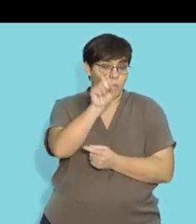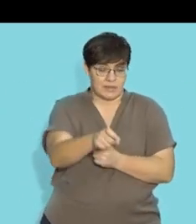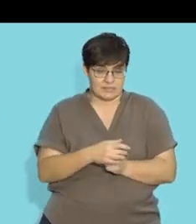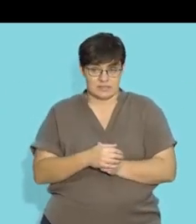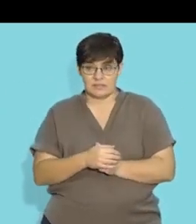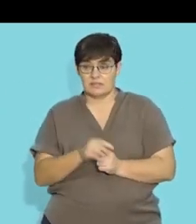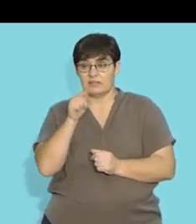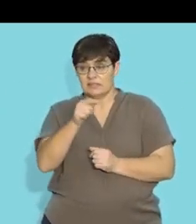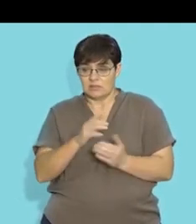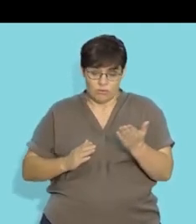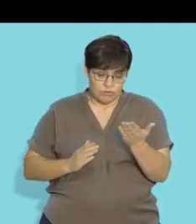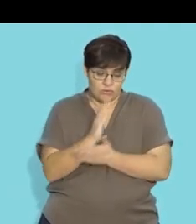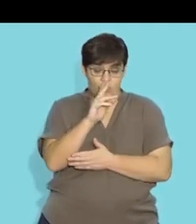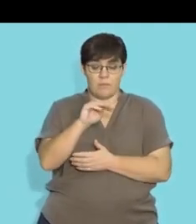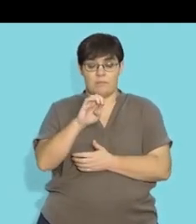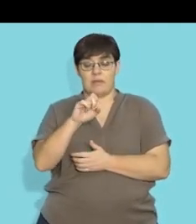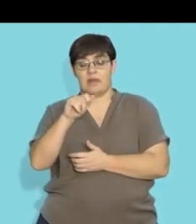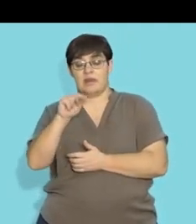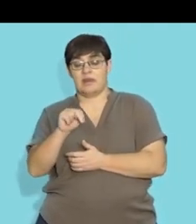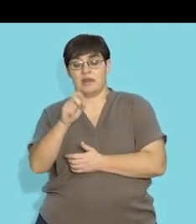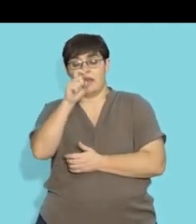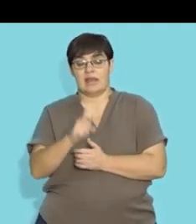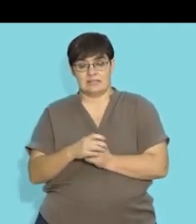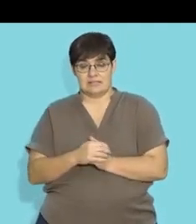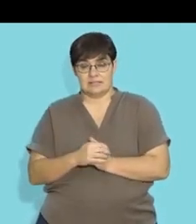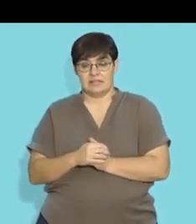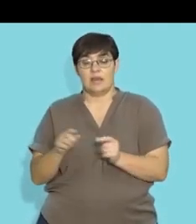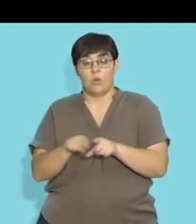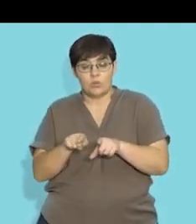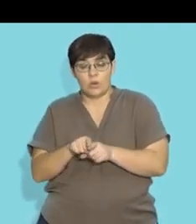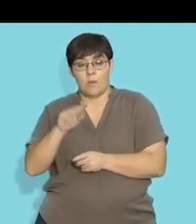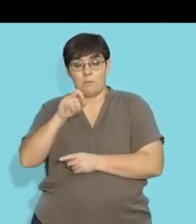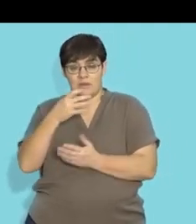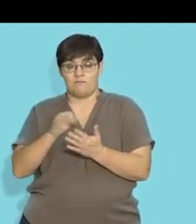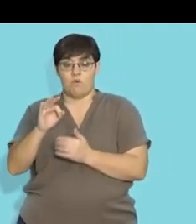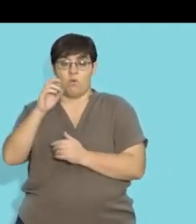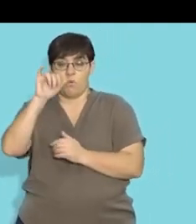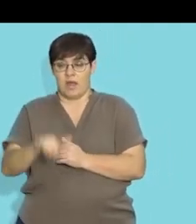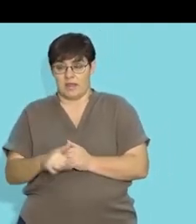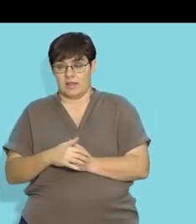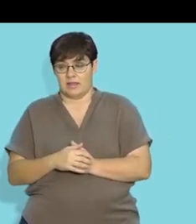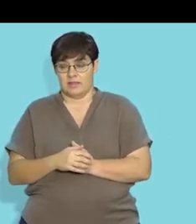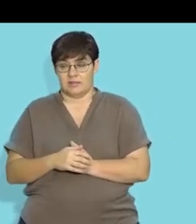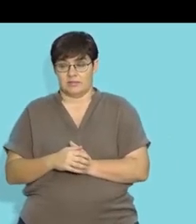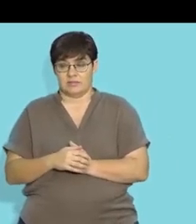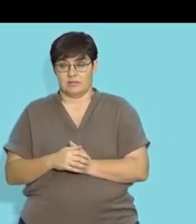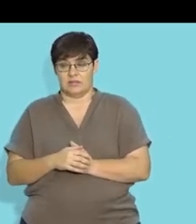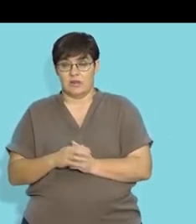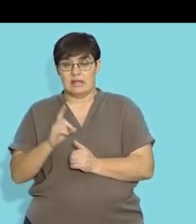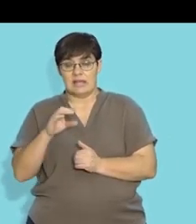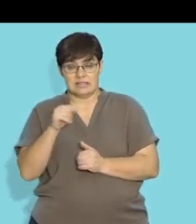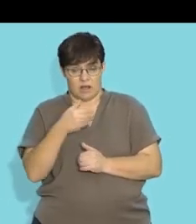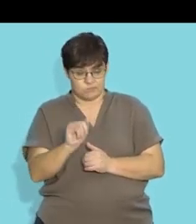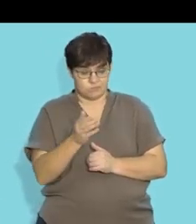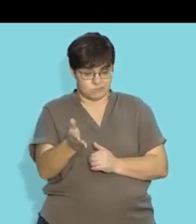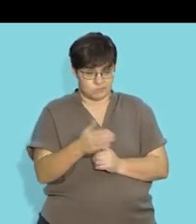indicate that this passes through the mean of x and the mean for y. Let's see, we